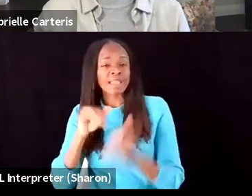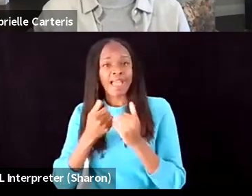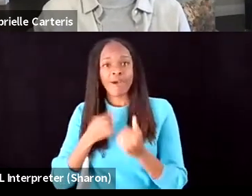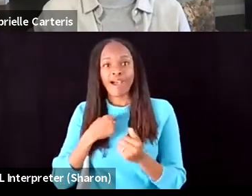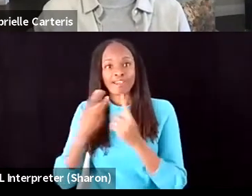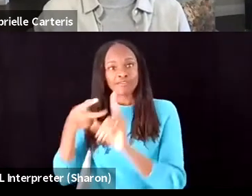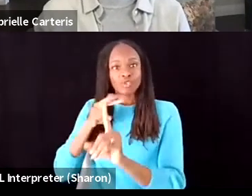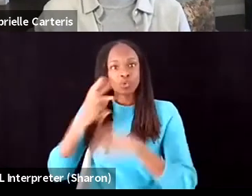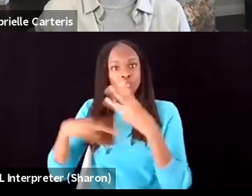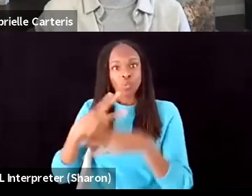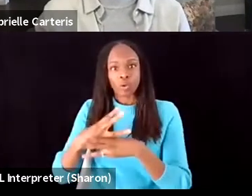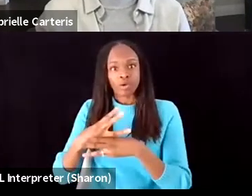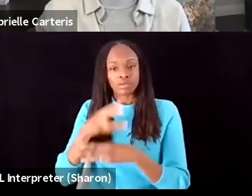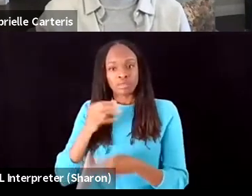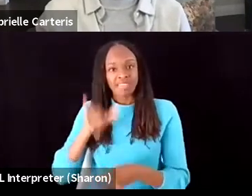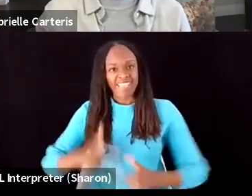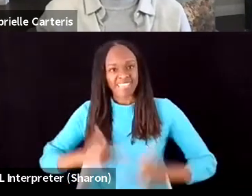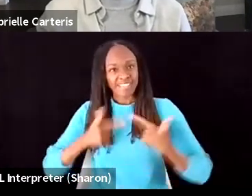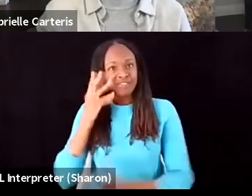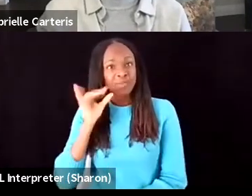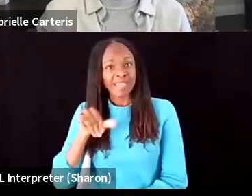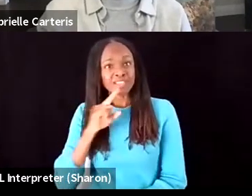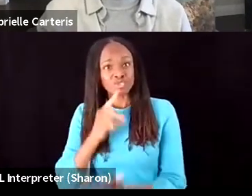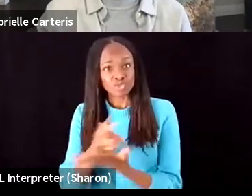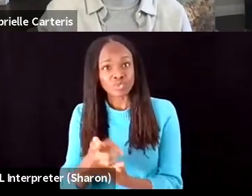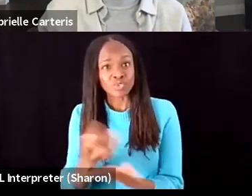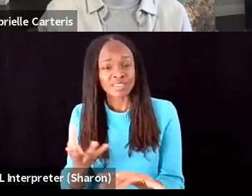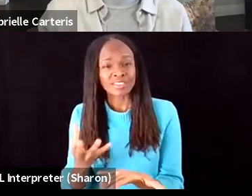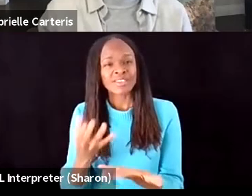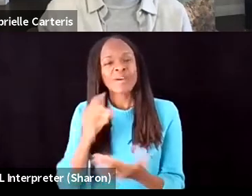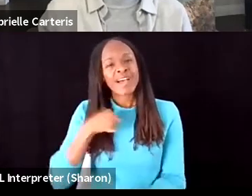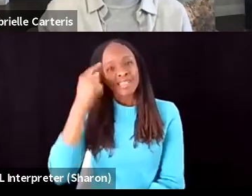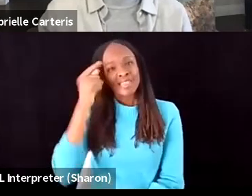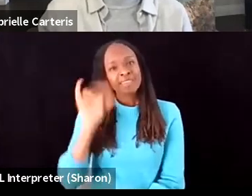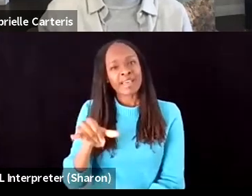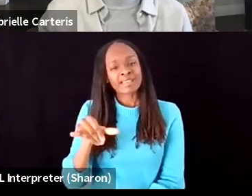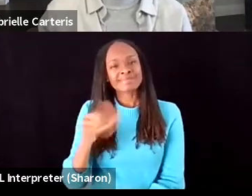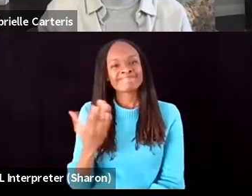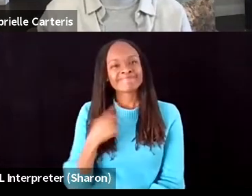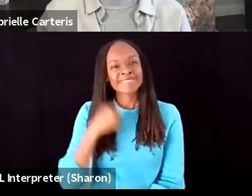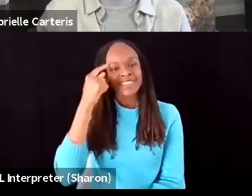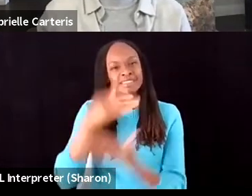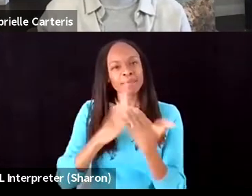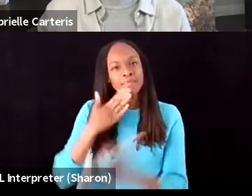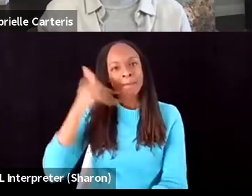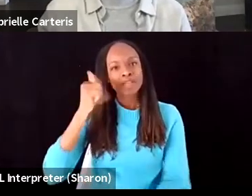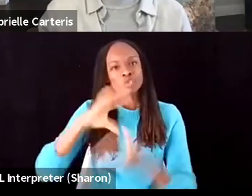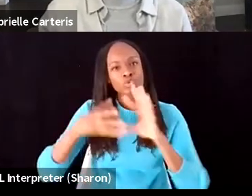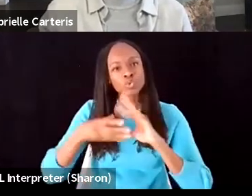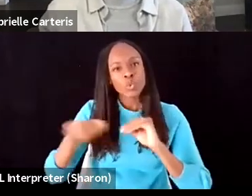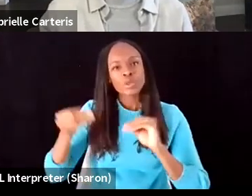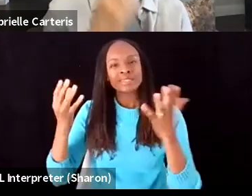experience of someone else is truth. So I think that I think some of the best